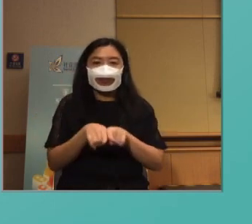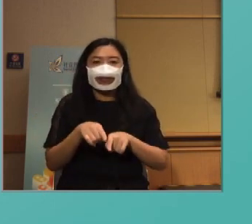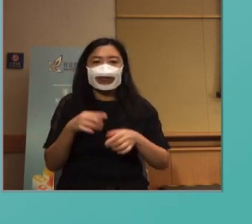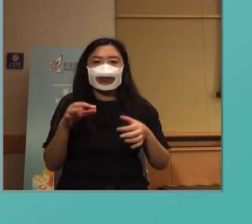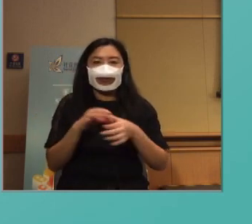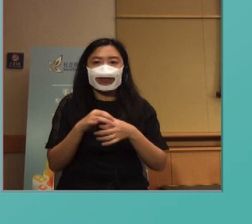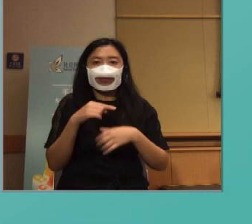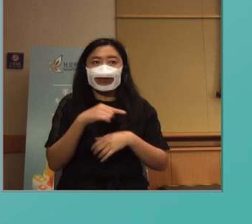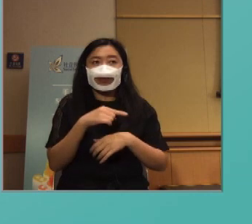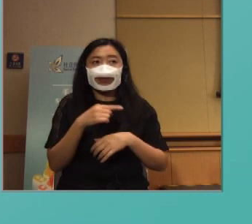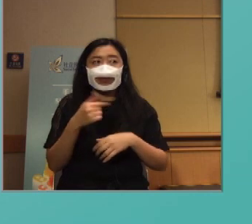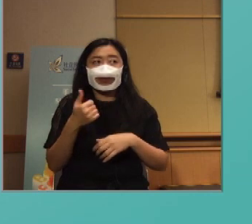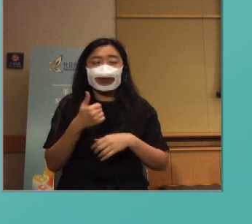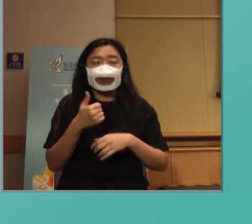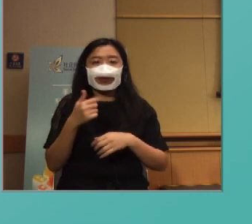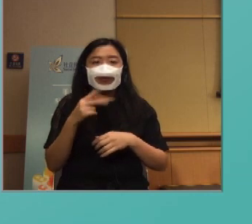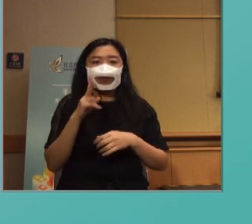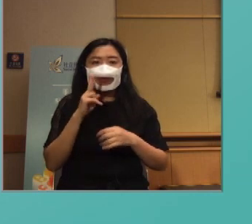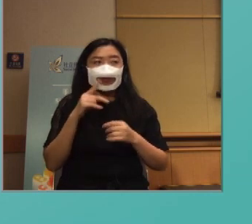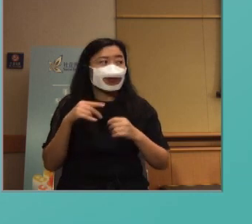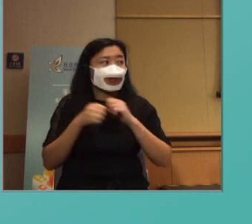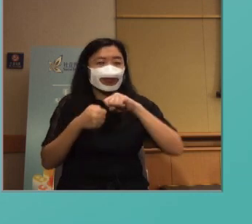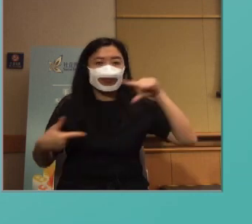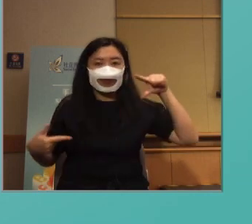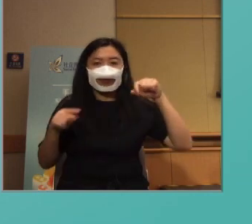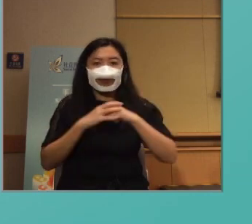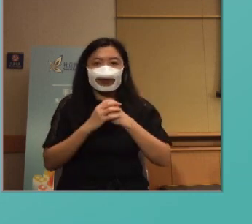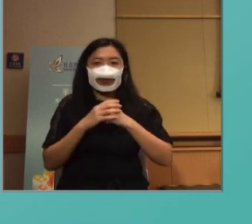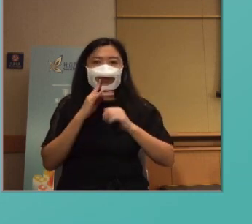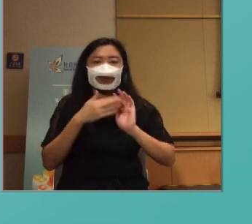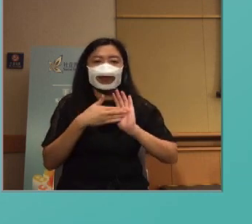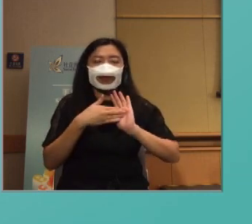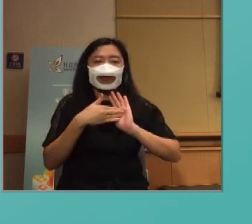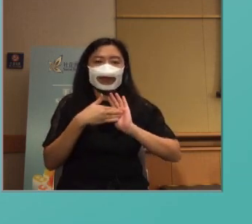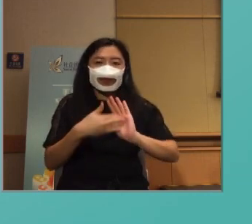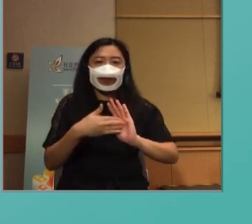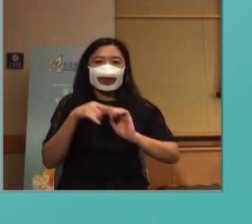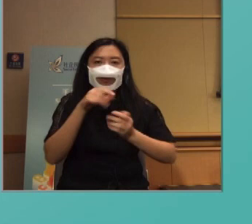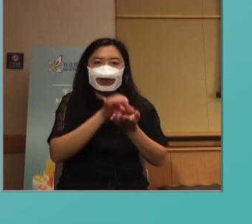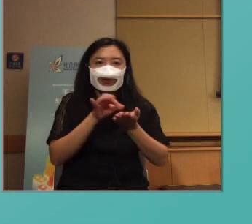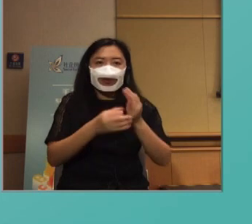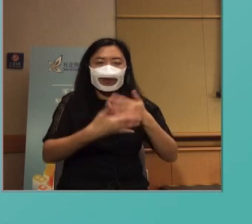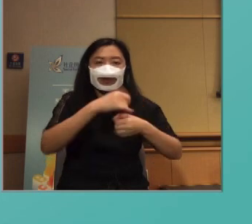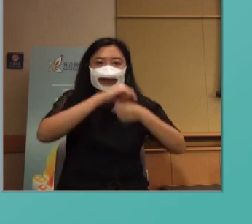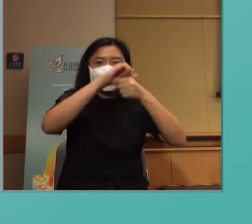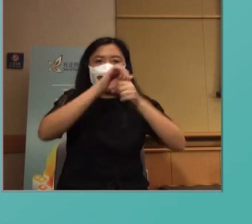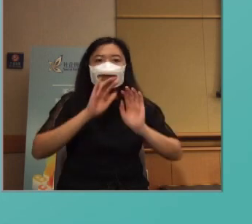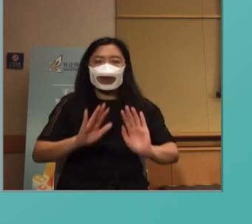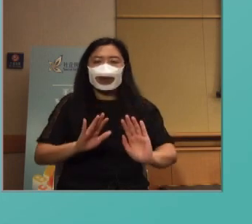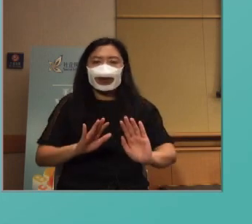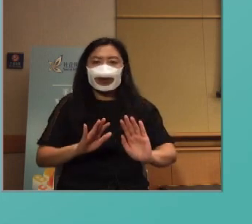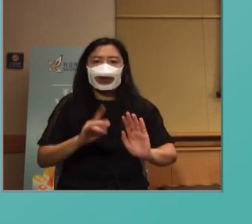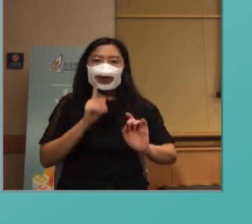estate. Globally, we partner with such as Warner Music Group, The Walking Dead, Snoop Dogg, Adidas as